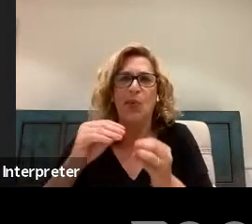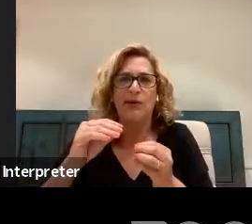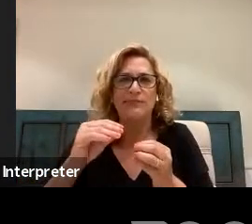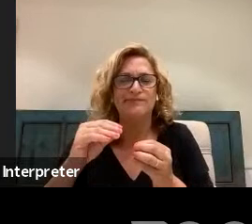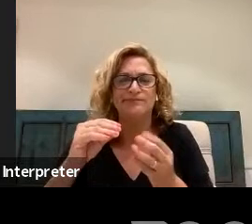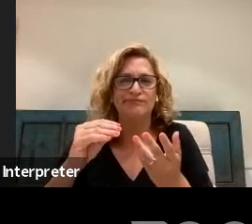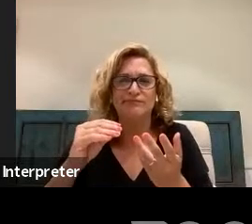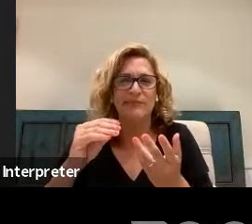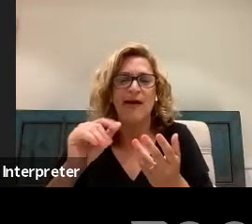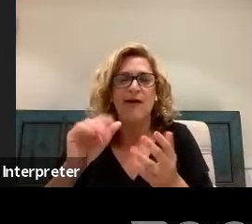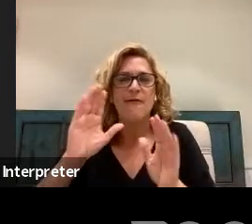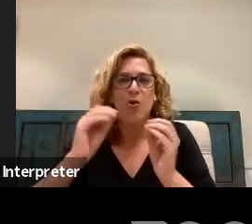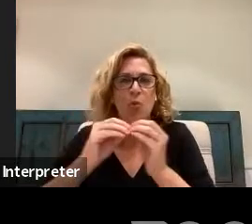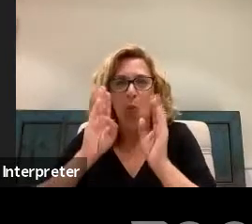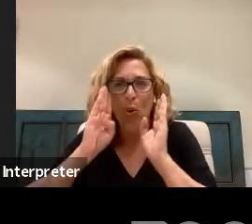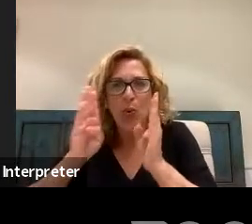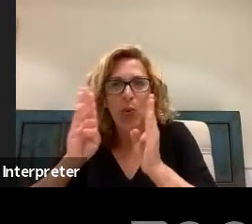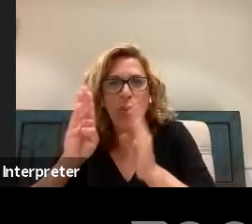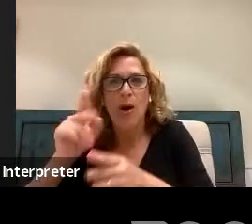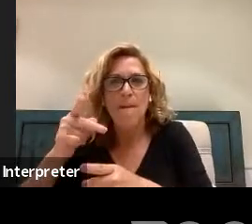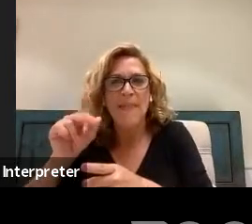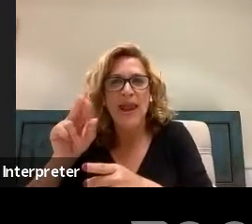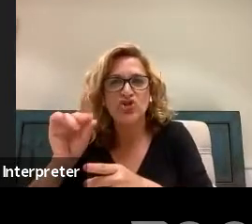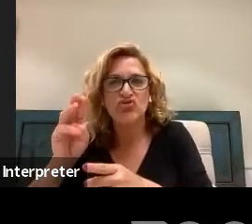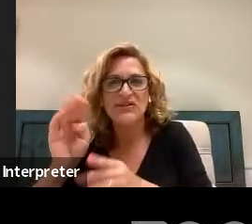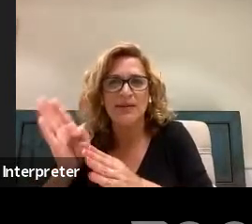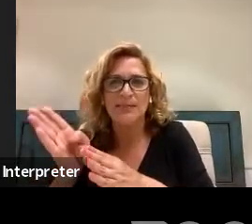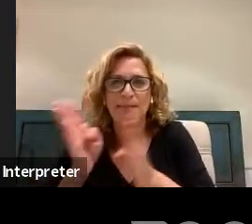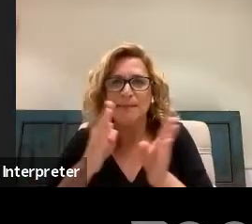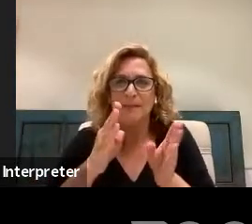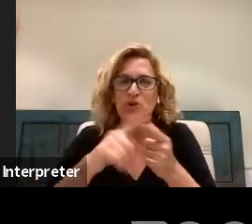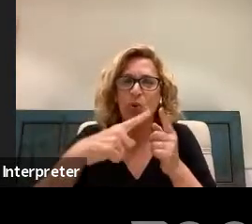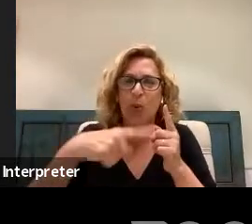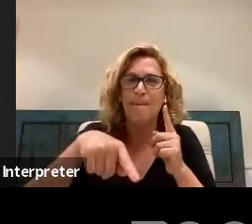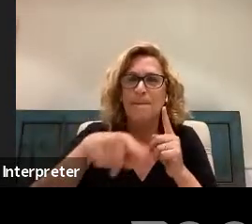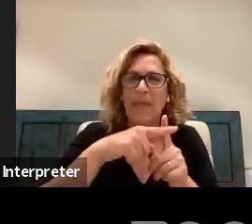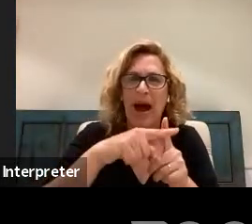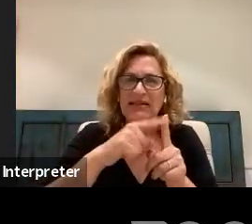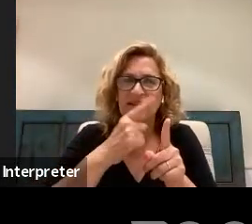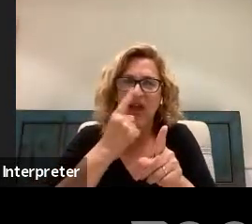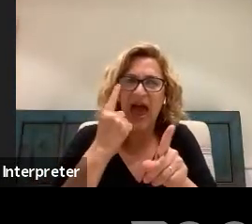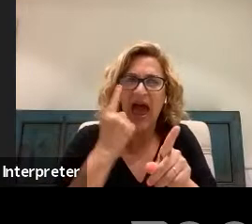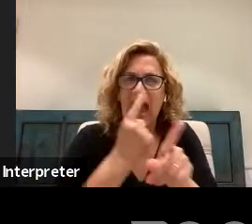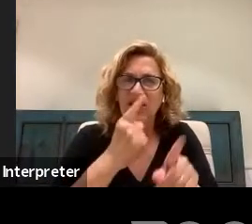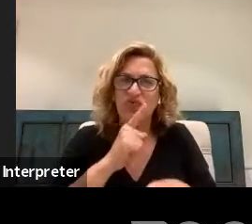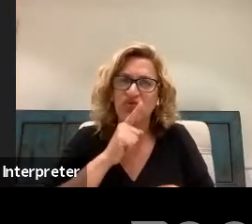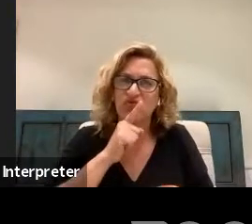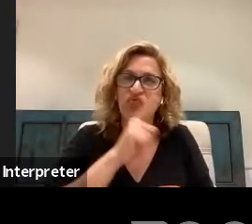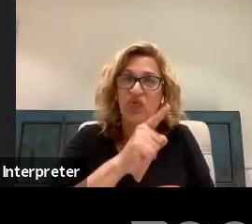more positive, I want to say real, like, right, just sort of accurate, etc.